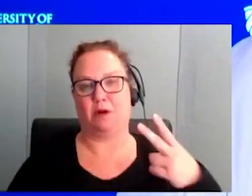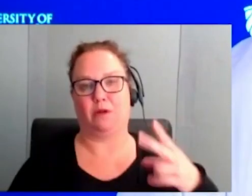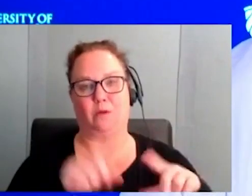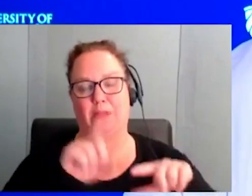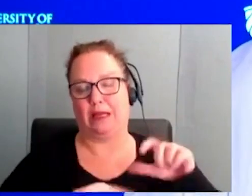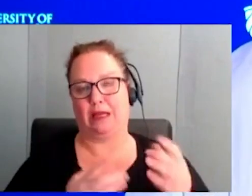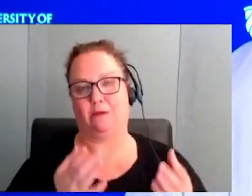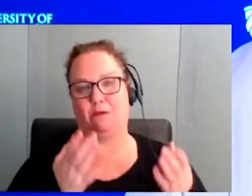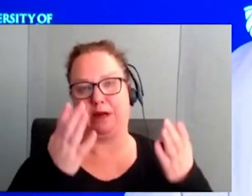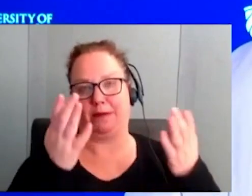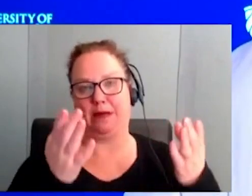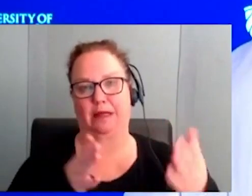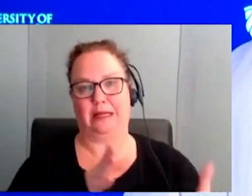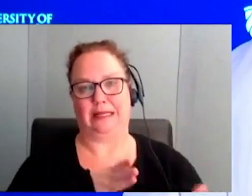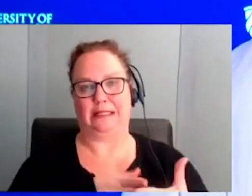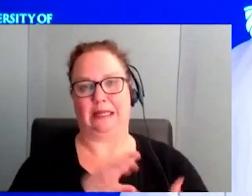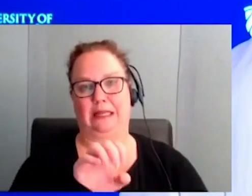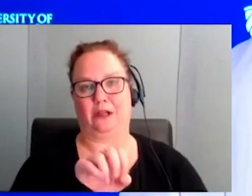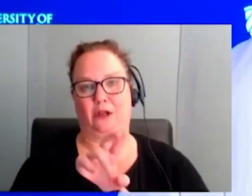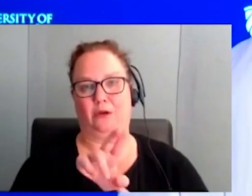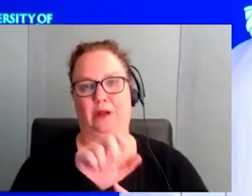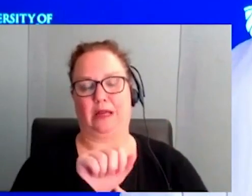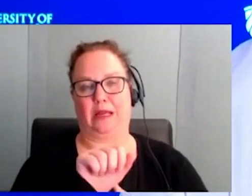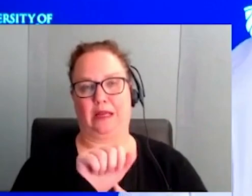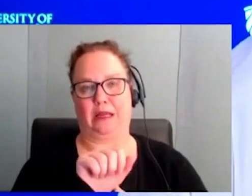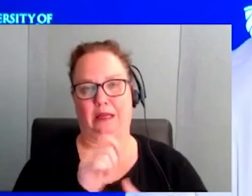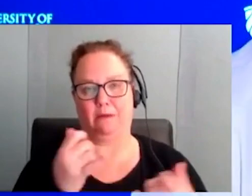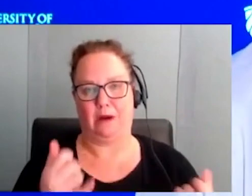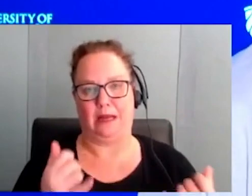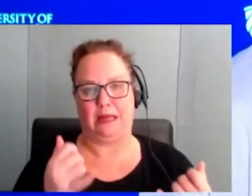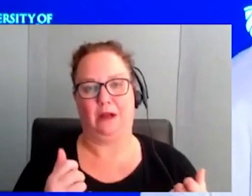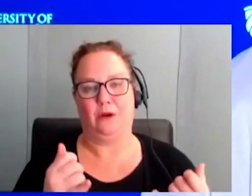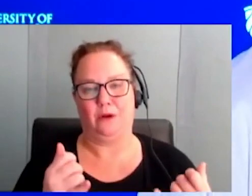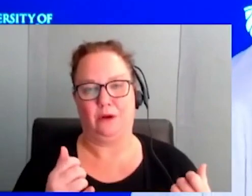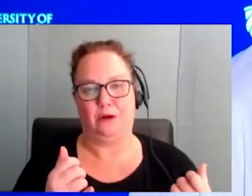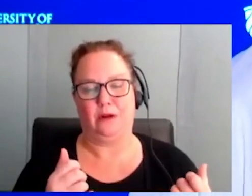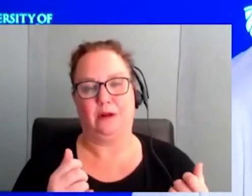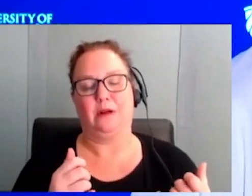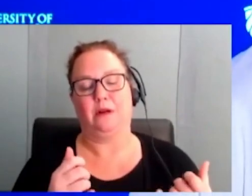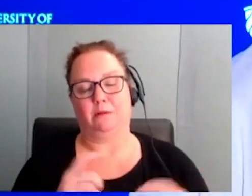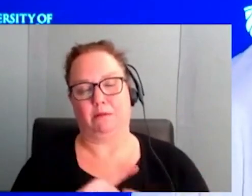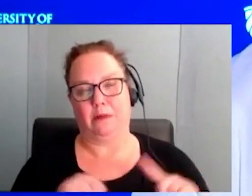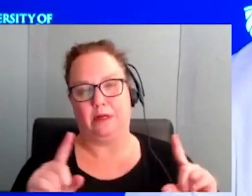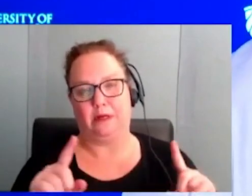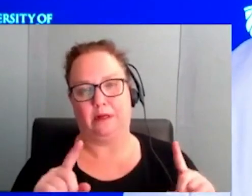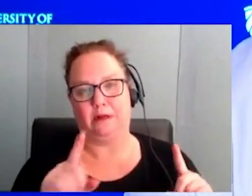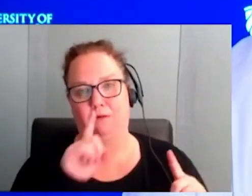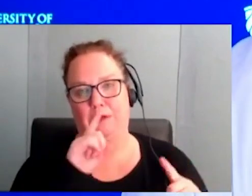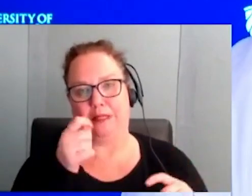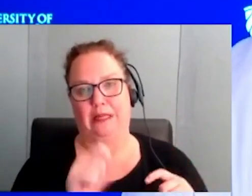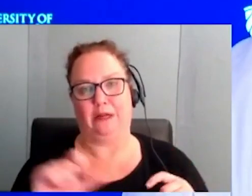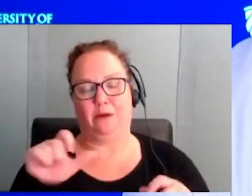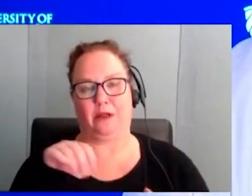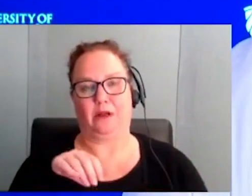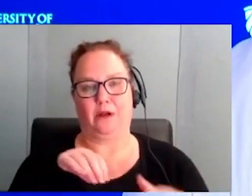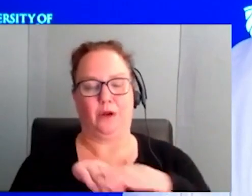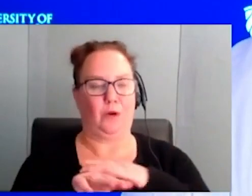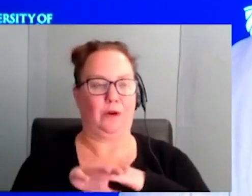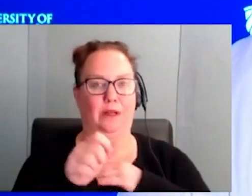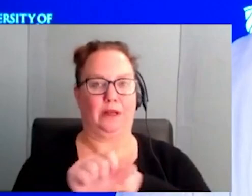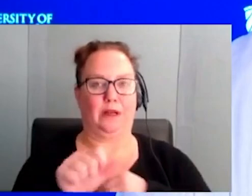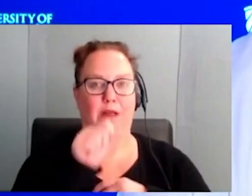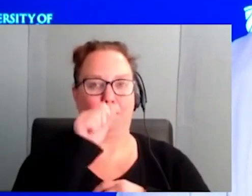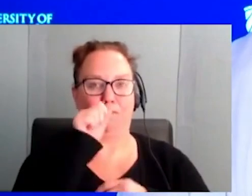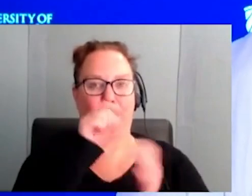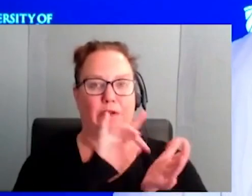it. It is against the emergency use authorization right now, but the fact of the matter is that really anybody can walk into any private pharmacy